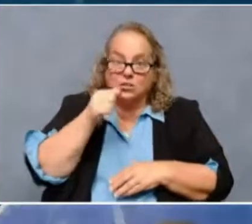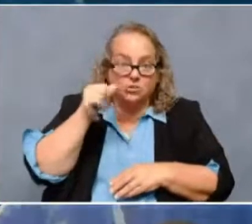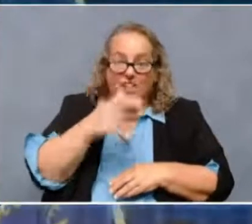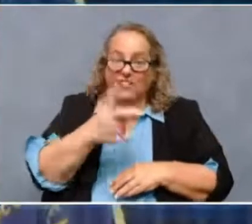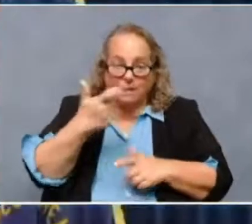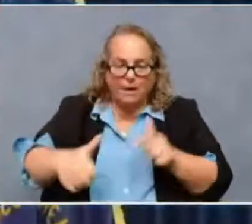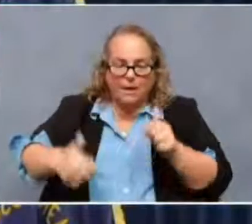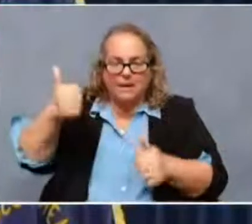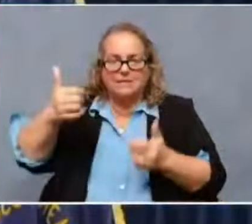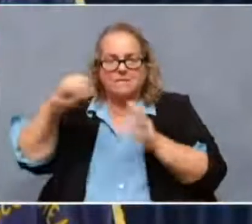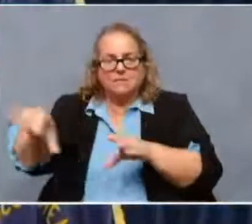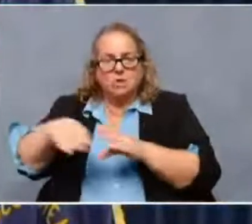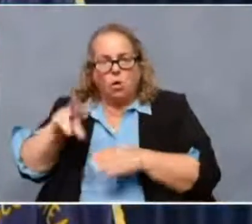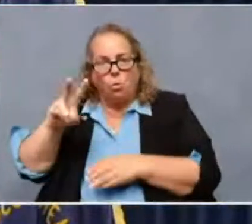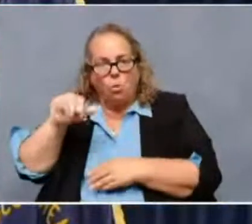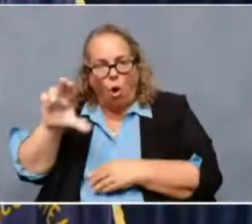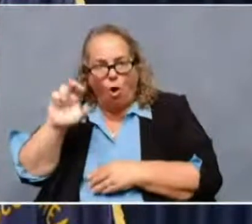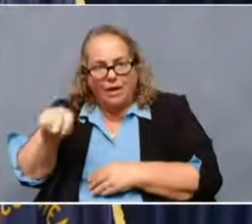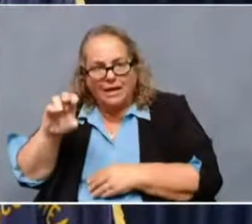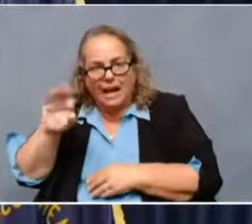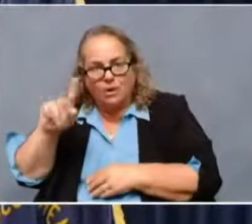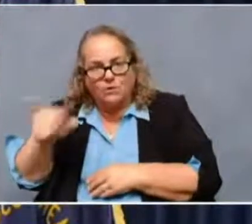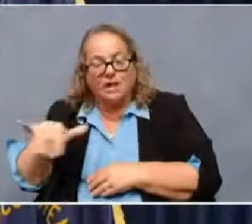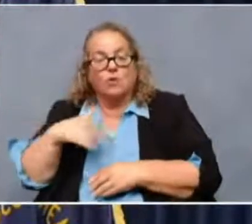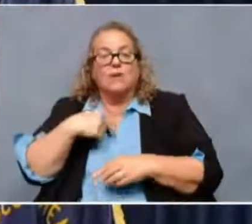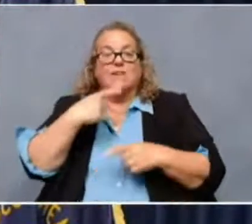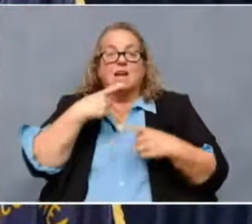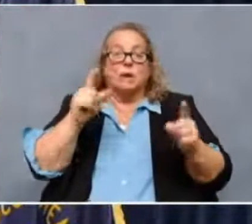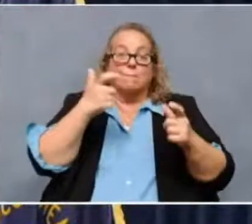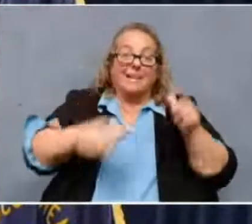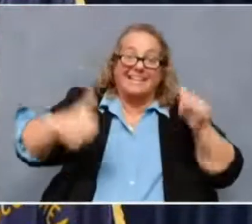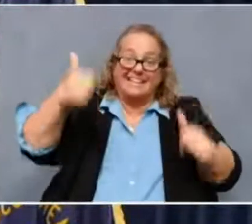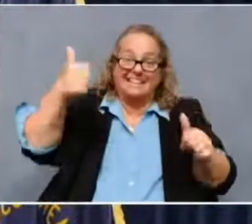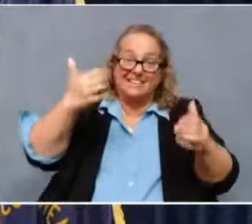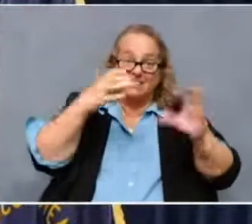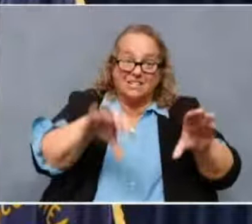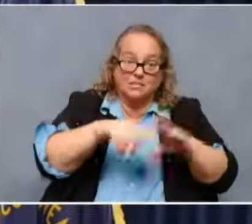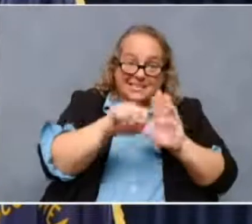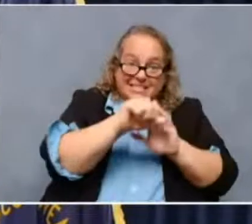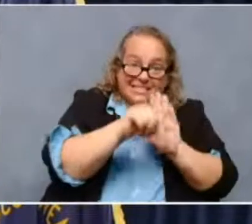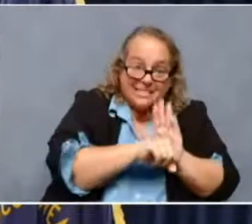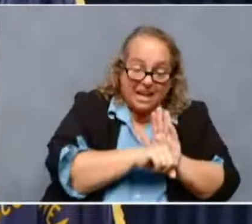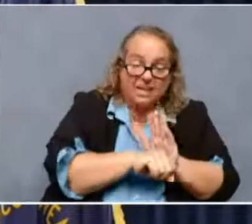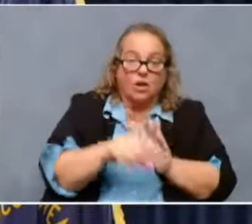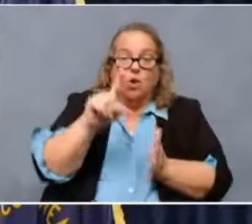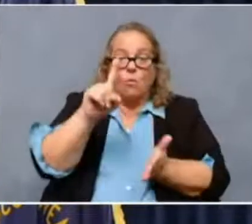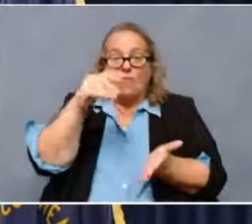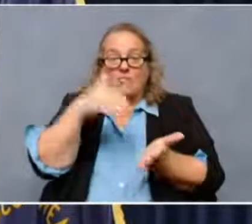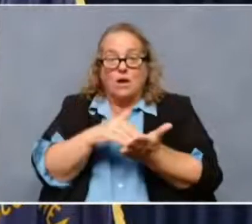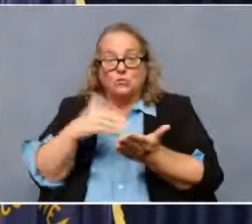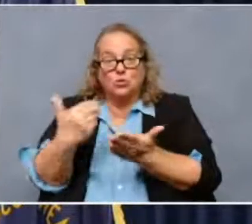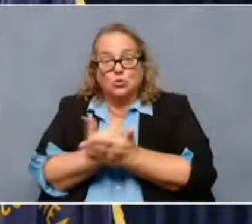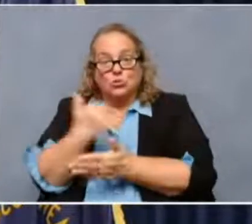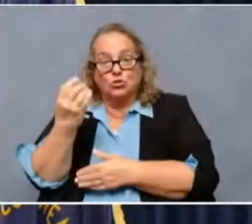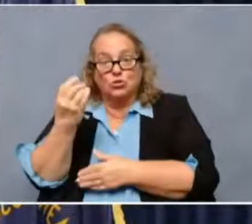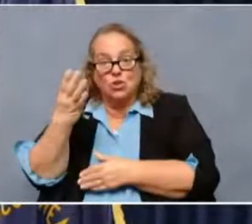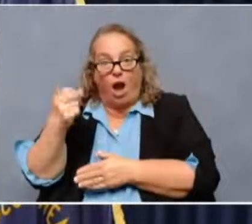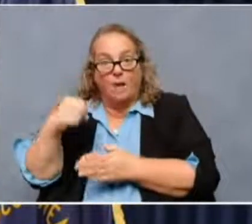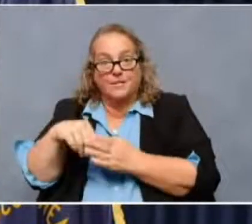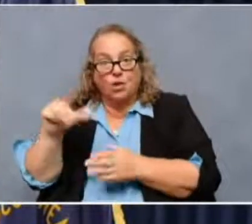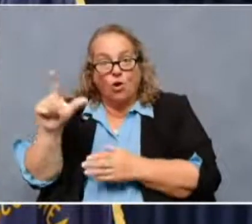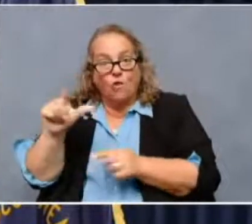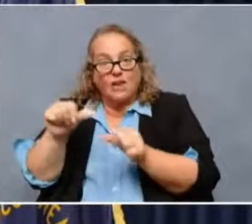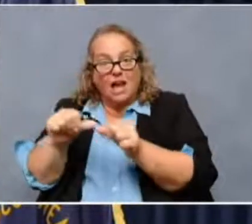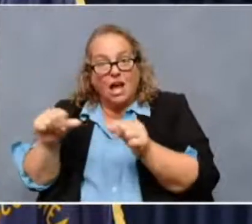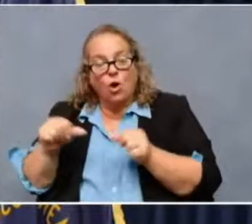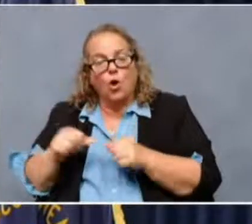announced the biggest investment in the state. We've just announced 1,000 new jobs in the Louisville area. It